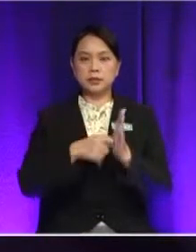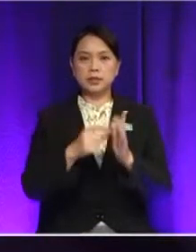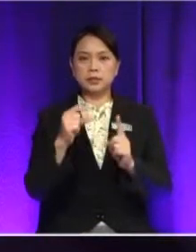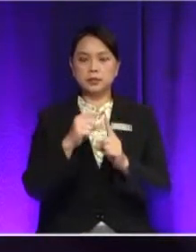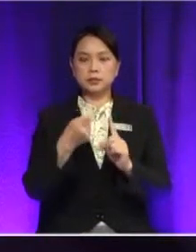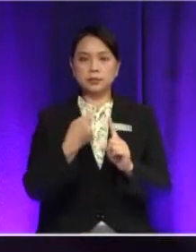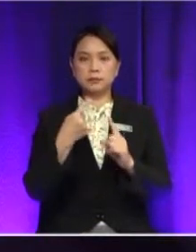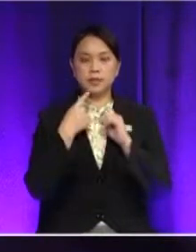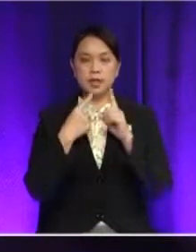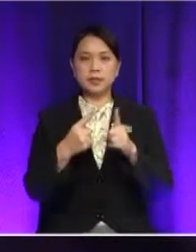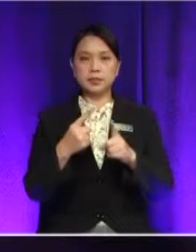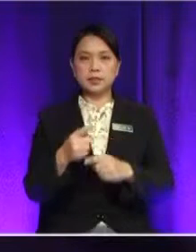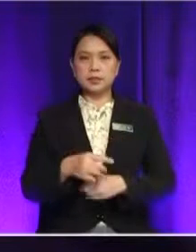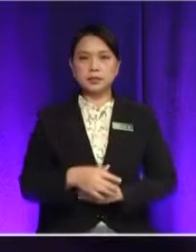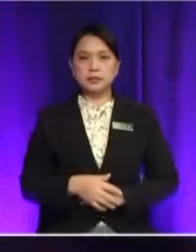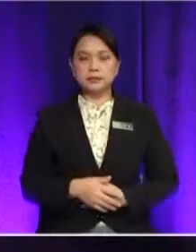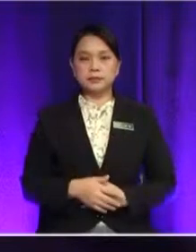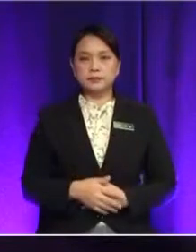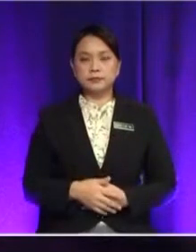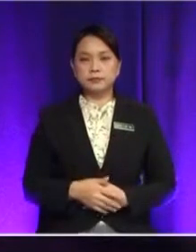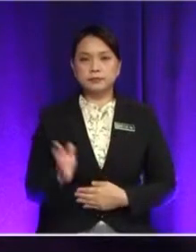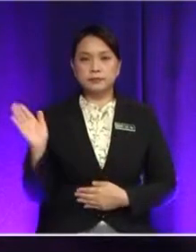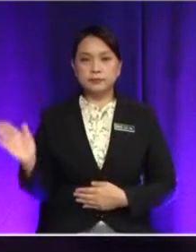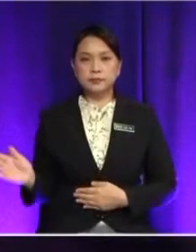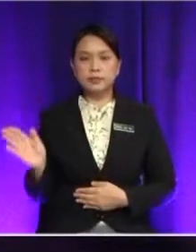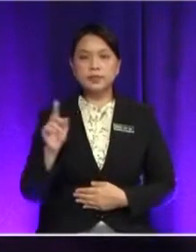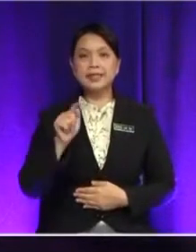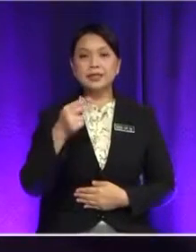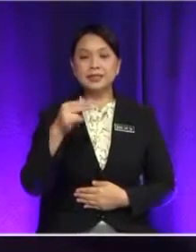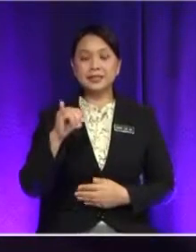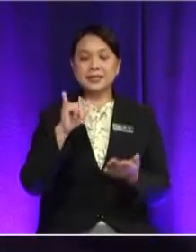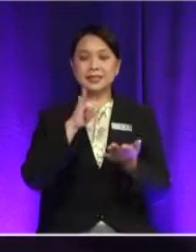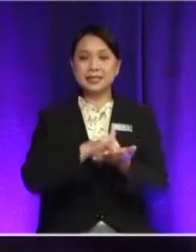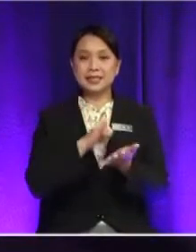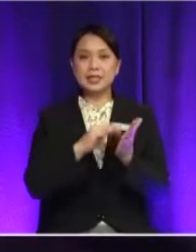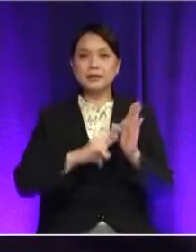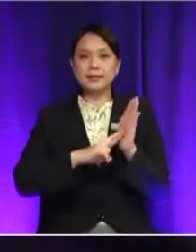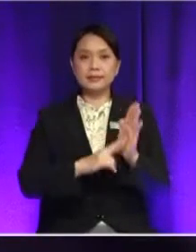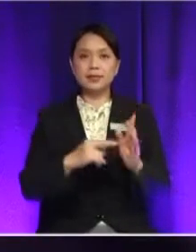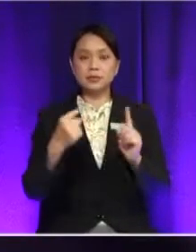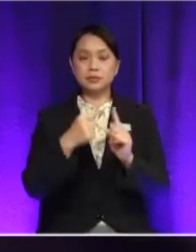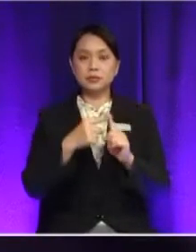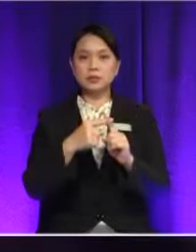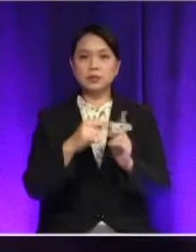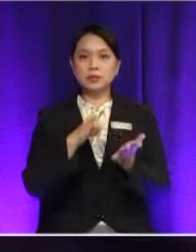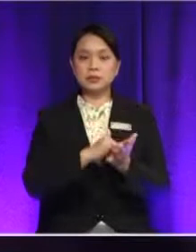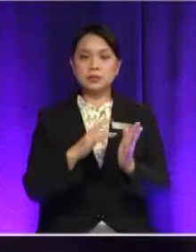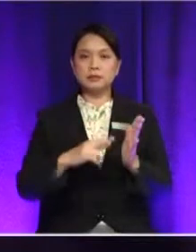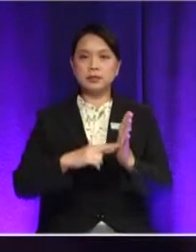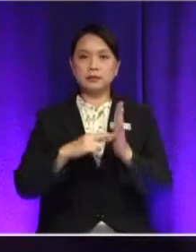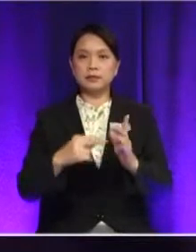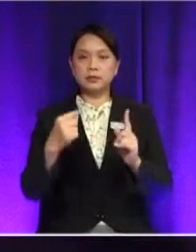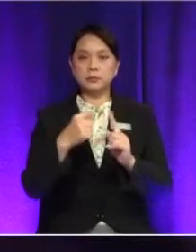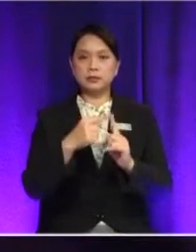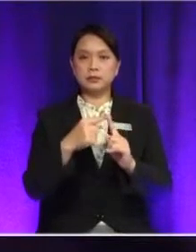this. Okay, this. Okay, now what does this refer to? Now, this is actually referring to the